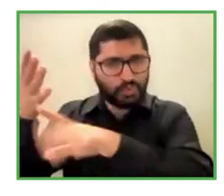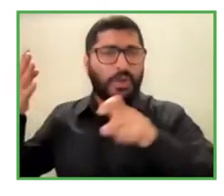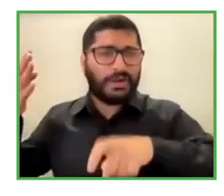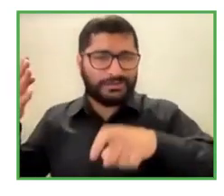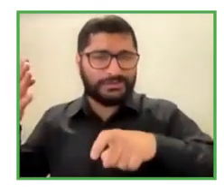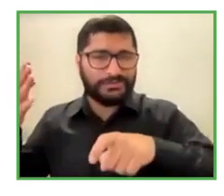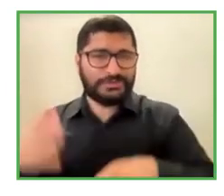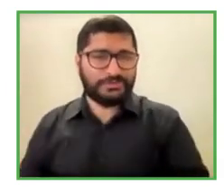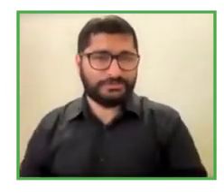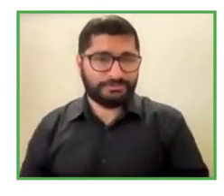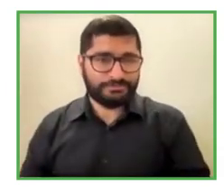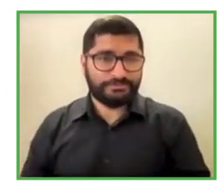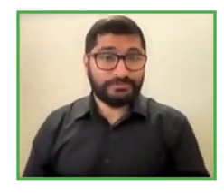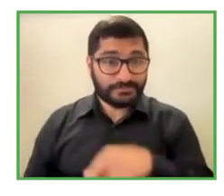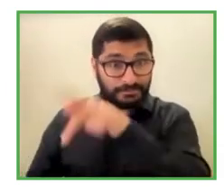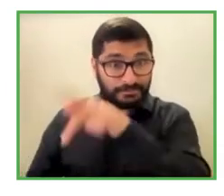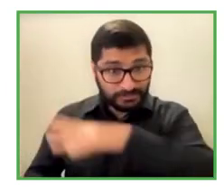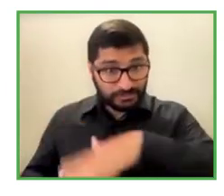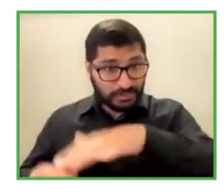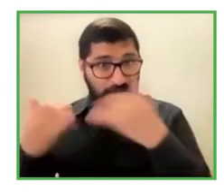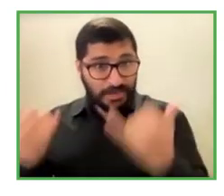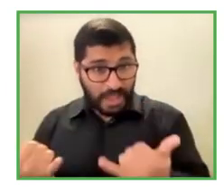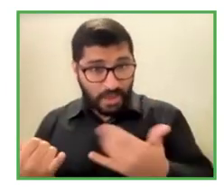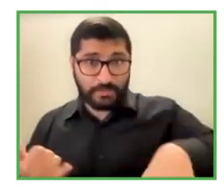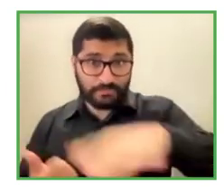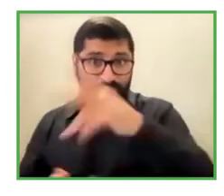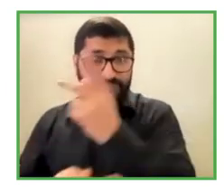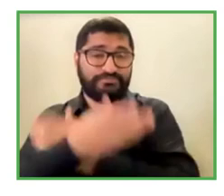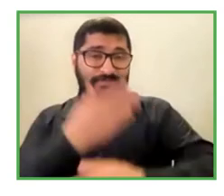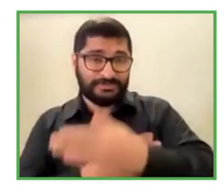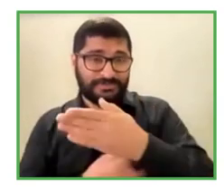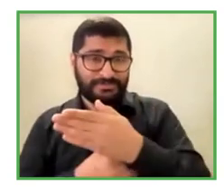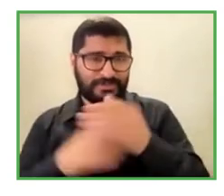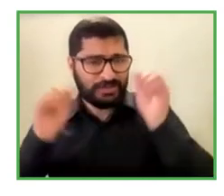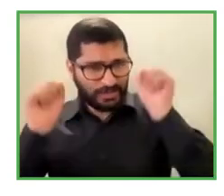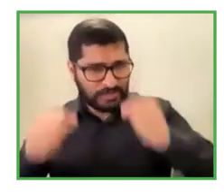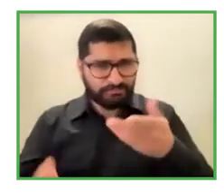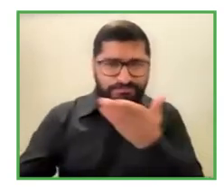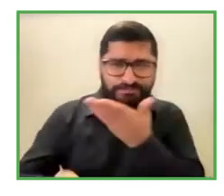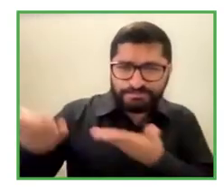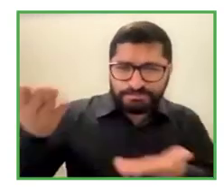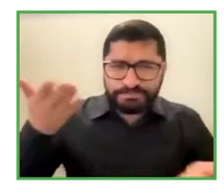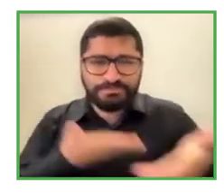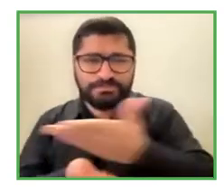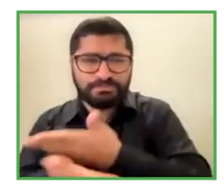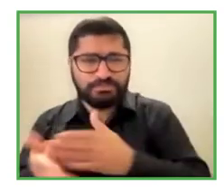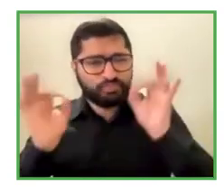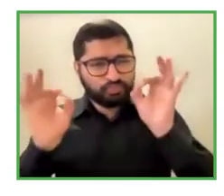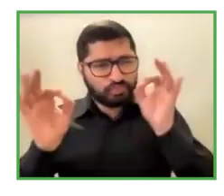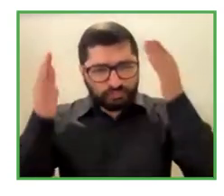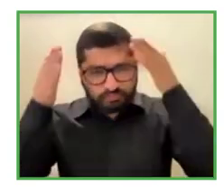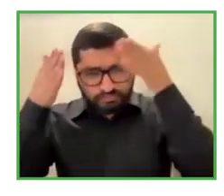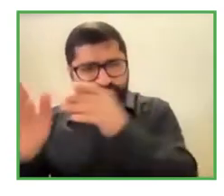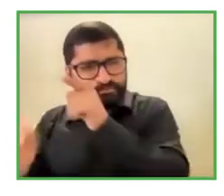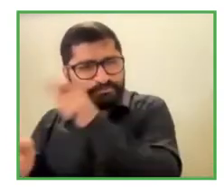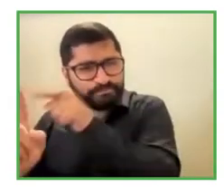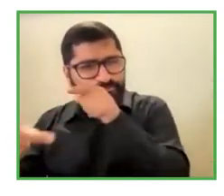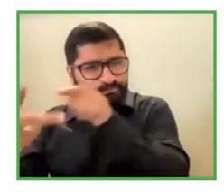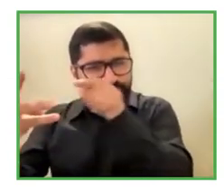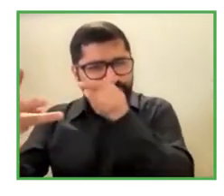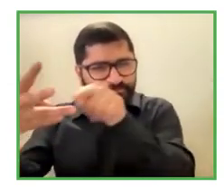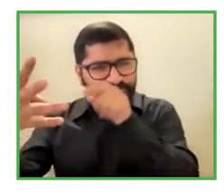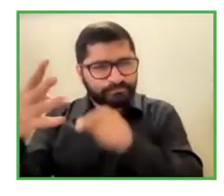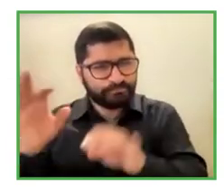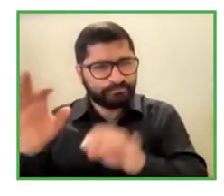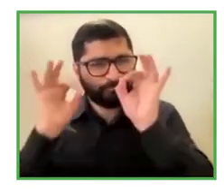and also have the opportunity to homologate the knowledge that we already have with